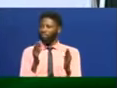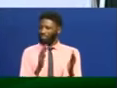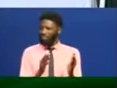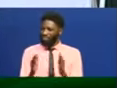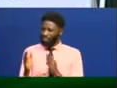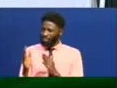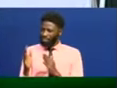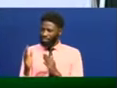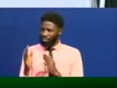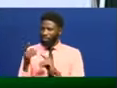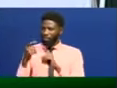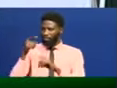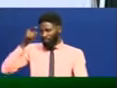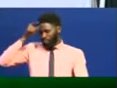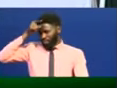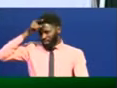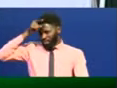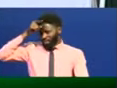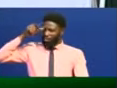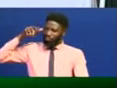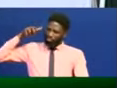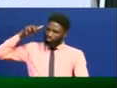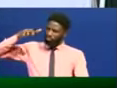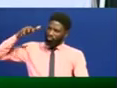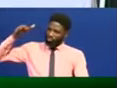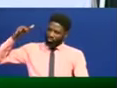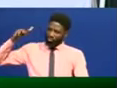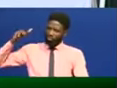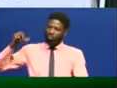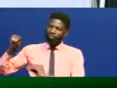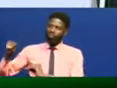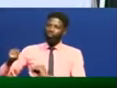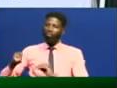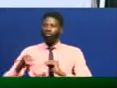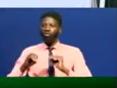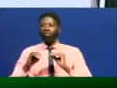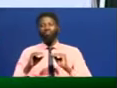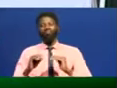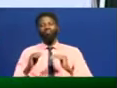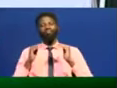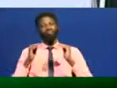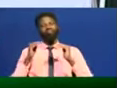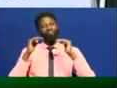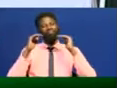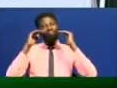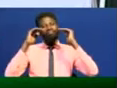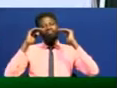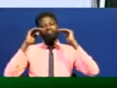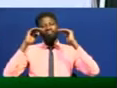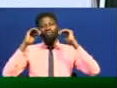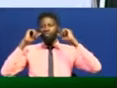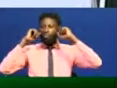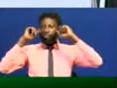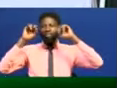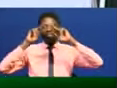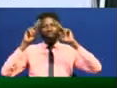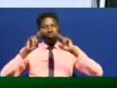depths of the villages of Kenya to the dizzying heights of the world's top arenas for sports and